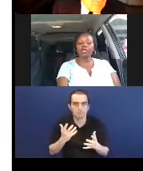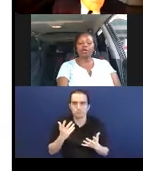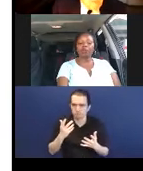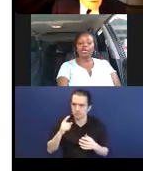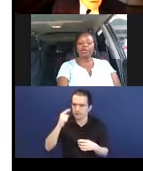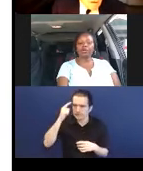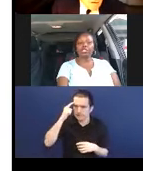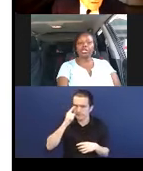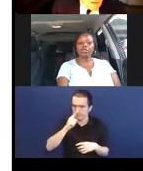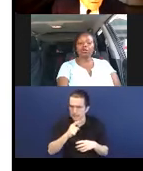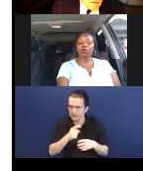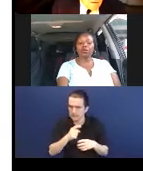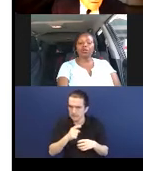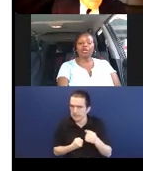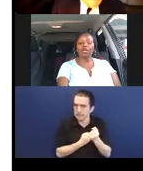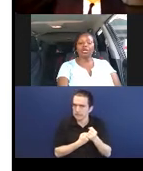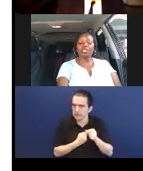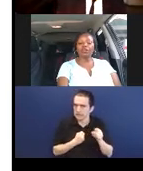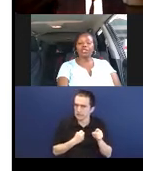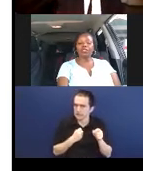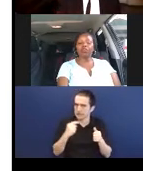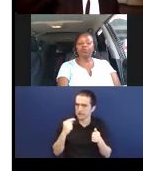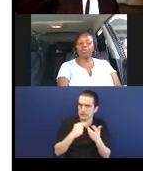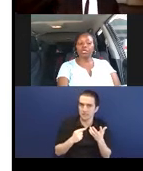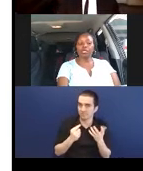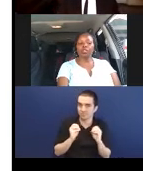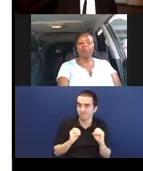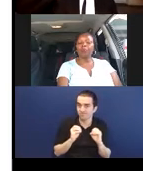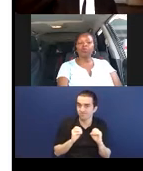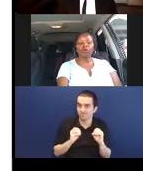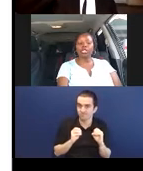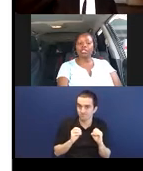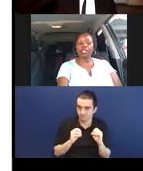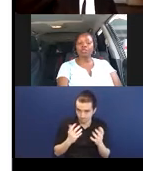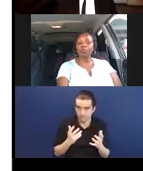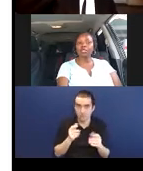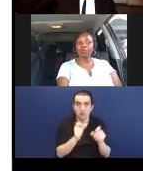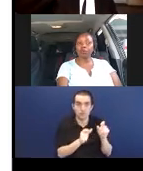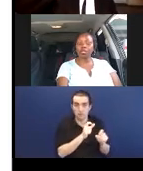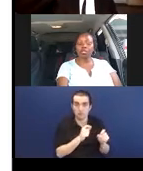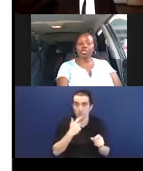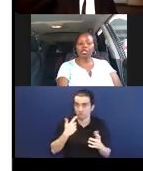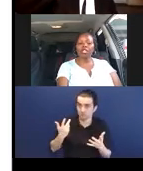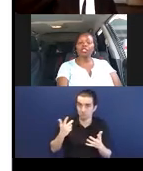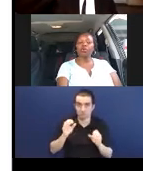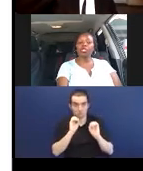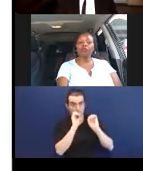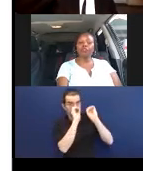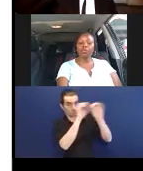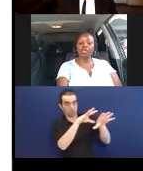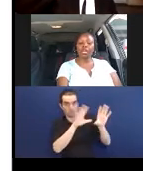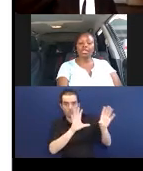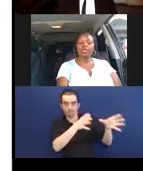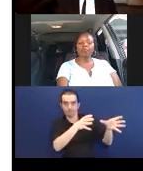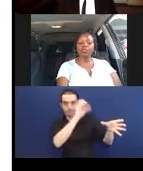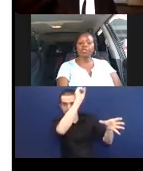dramatic breakdown in essential services in the community. People could not access basic goods, including